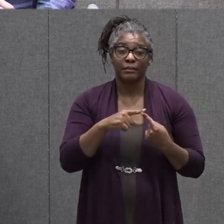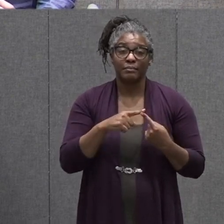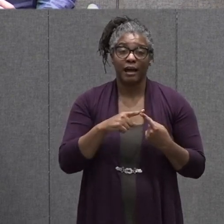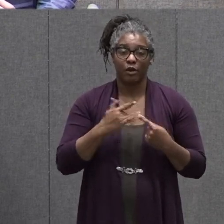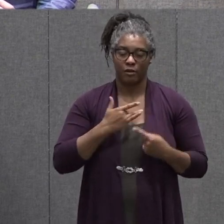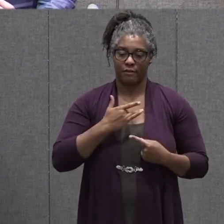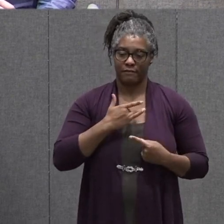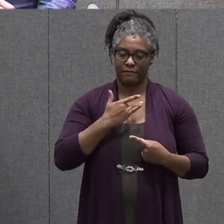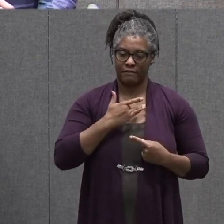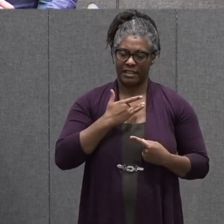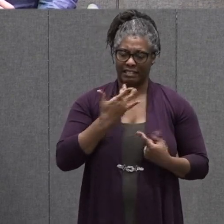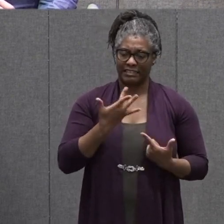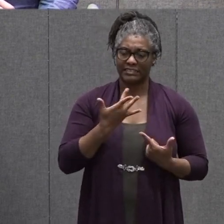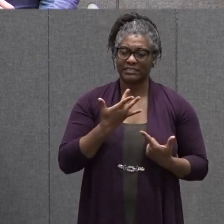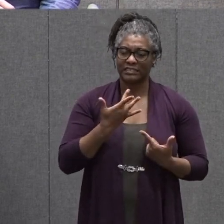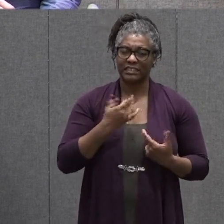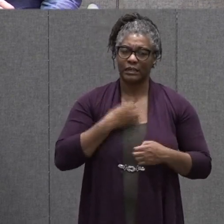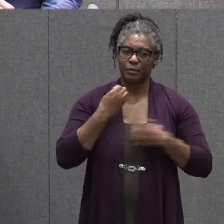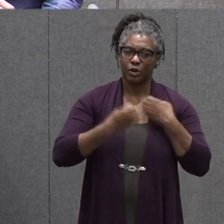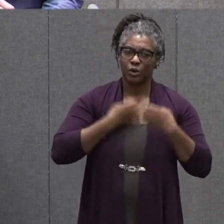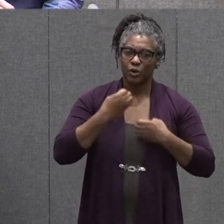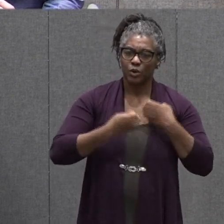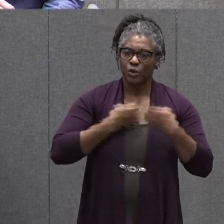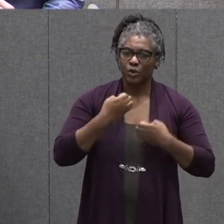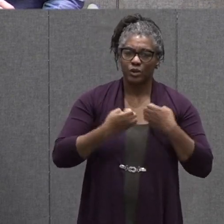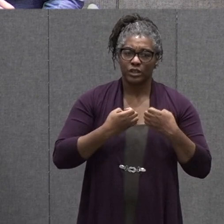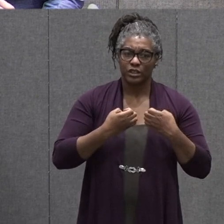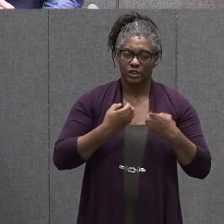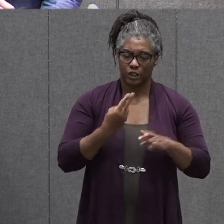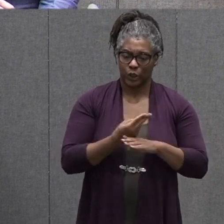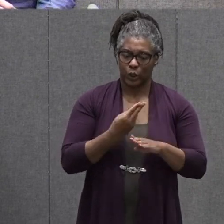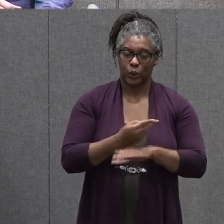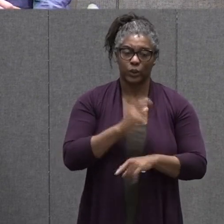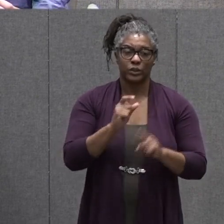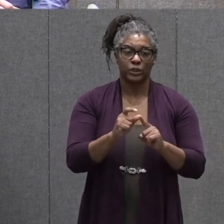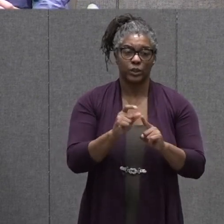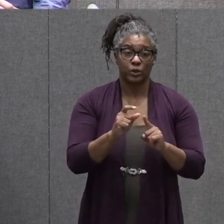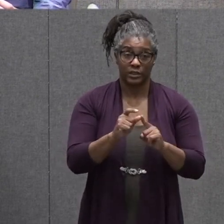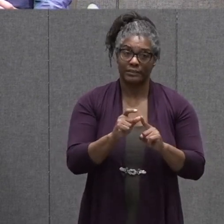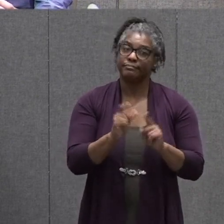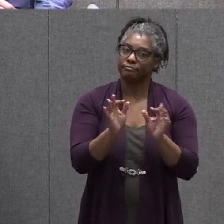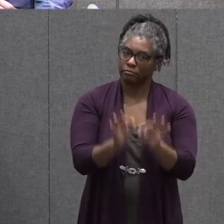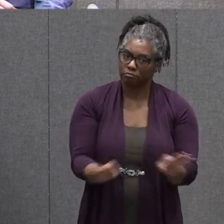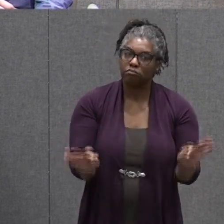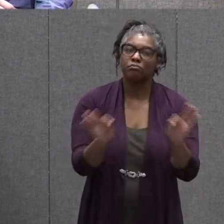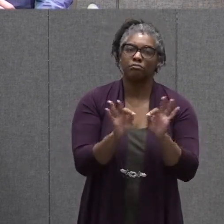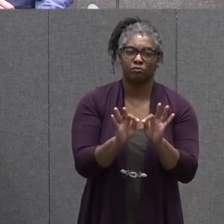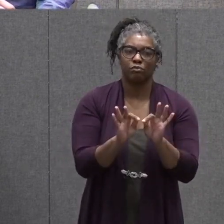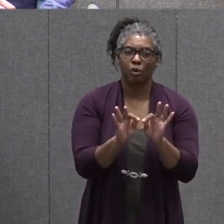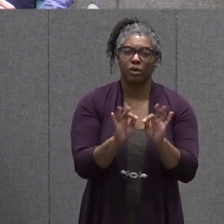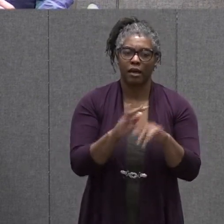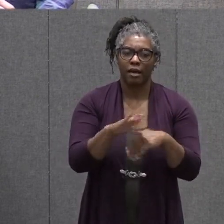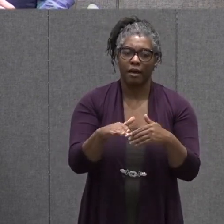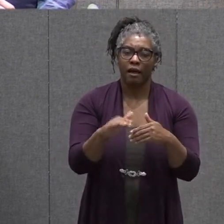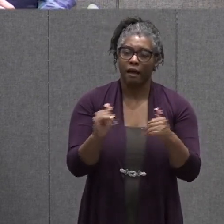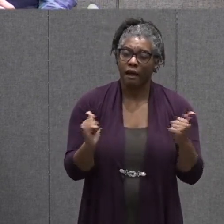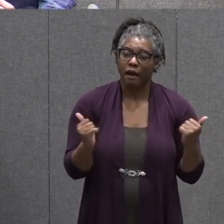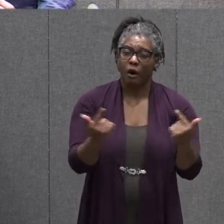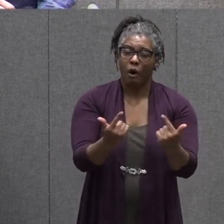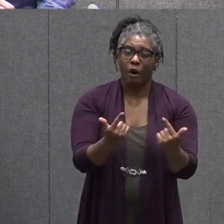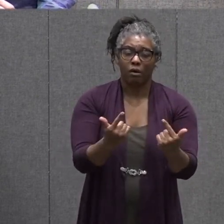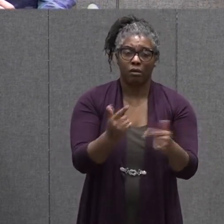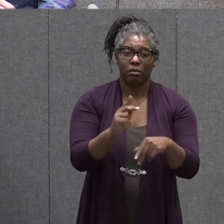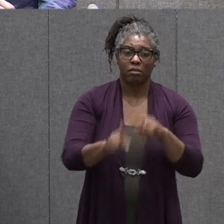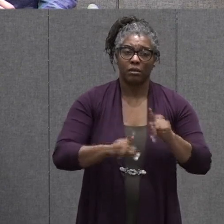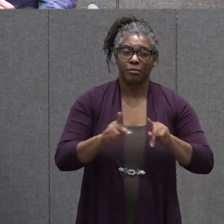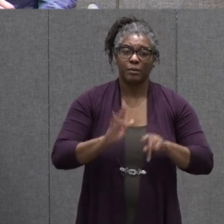really fun to do with everyone that's in the house with you. And it gives you something that you're able to play based on what you're saying, and it